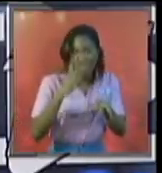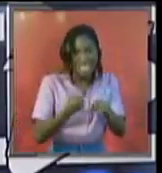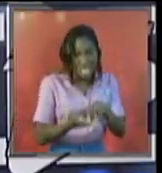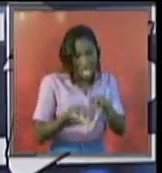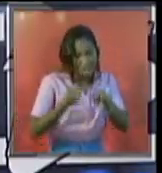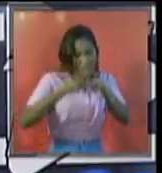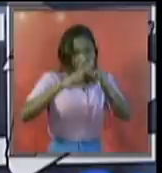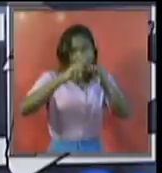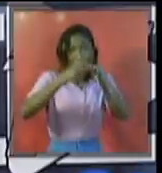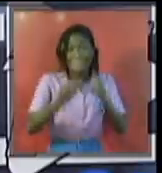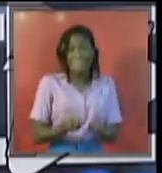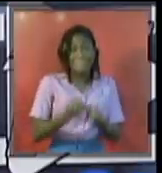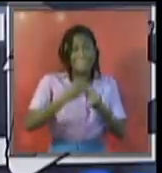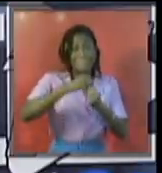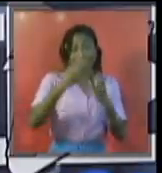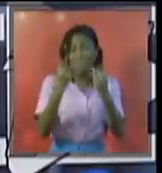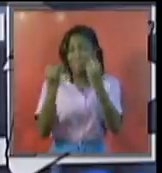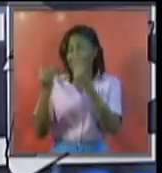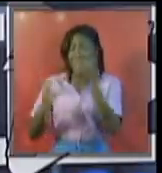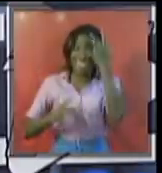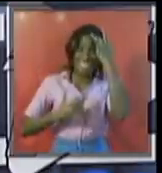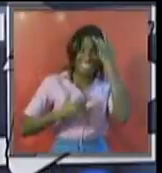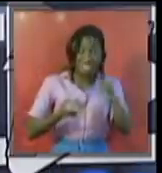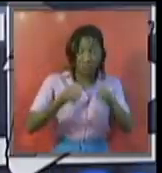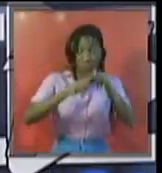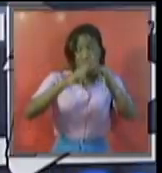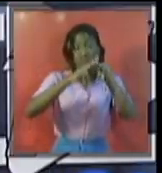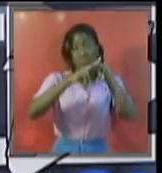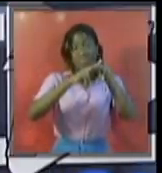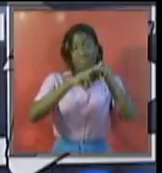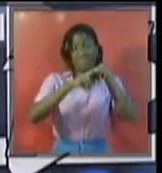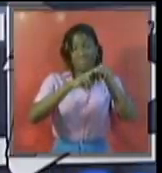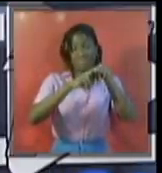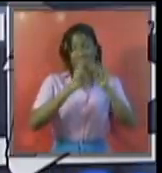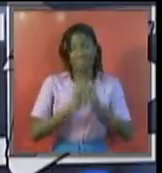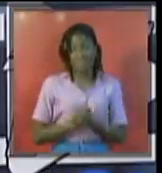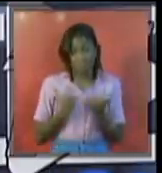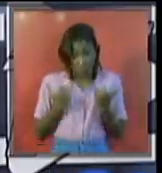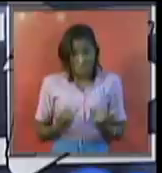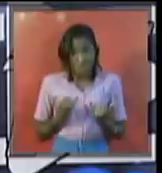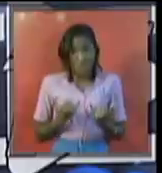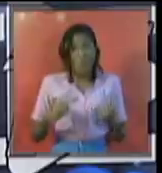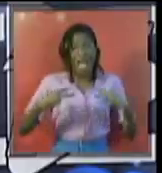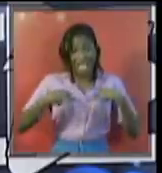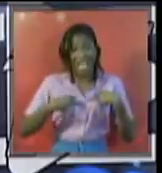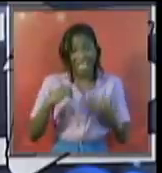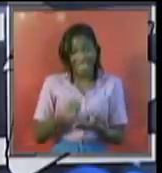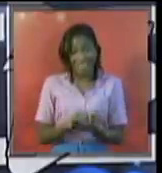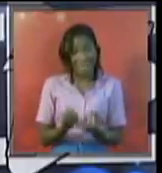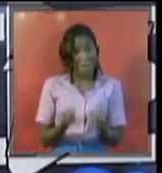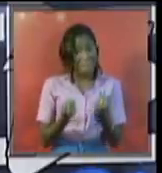increases in the number of cases diagnosed. That's the stage that we're at, that's the pattern that we're